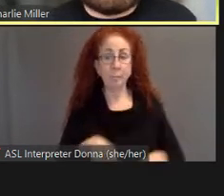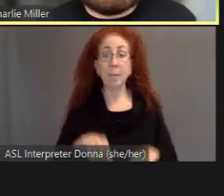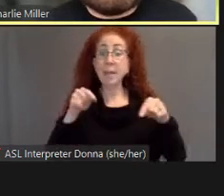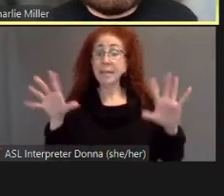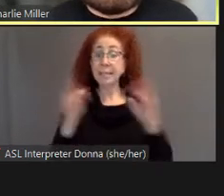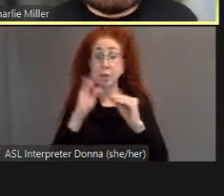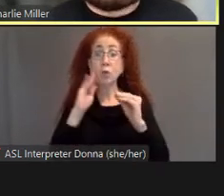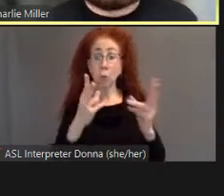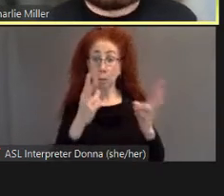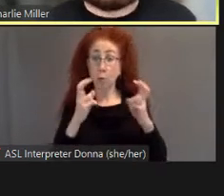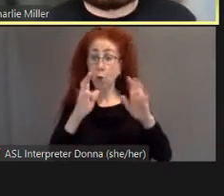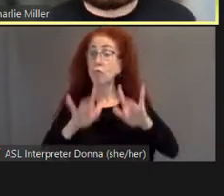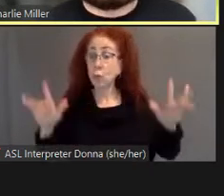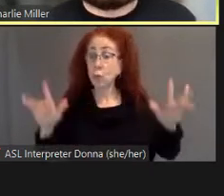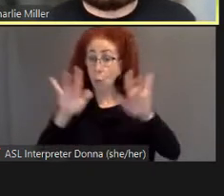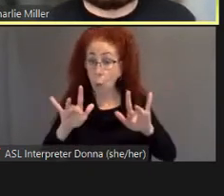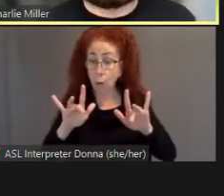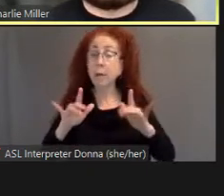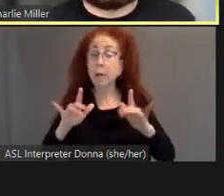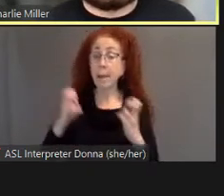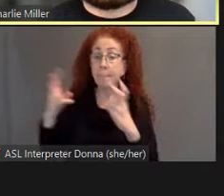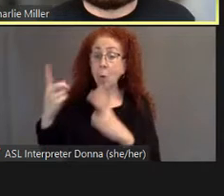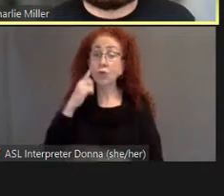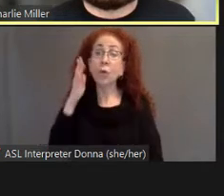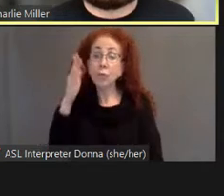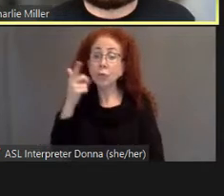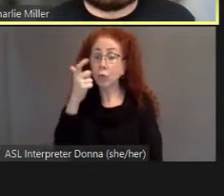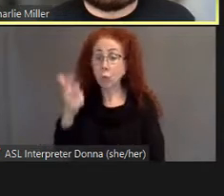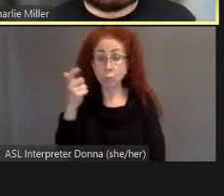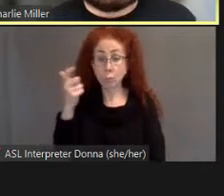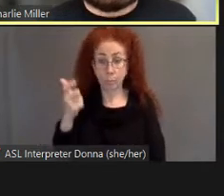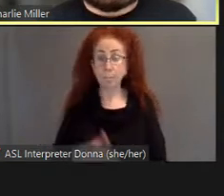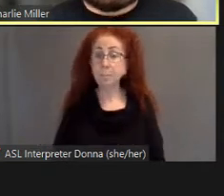will be recorded and posted for future viewing.